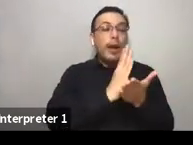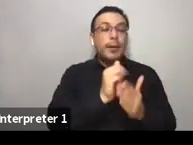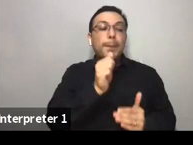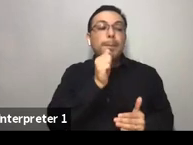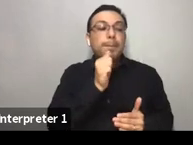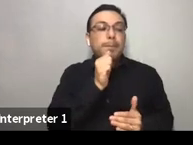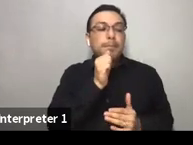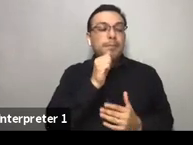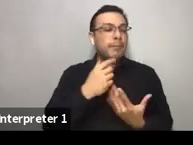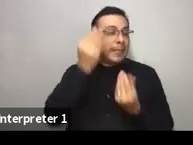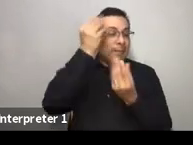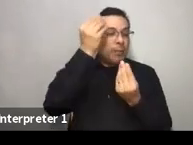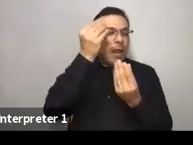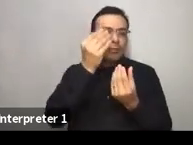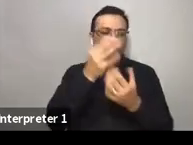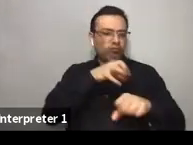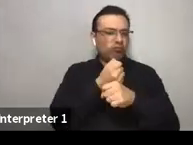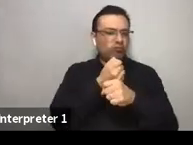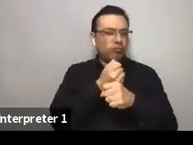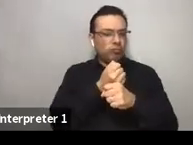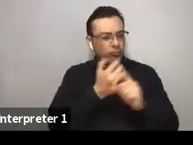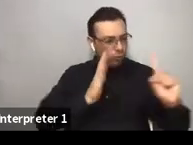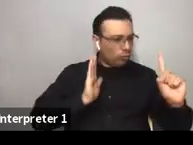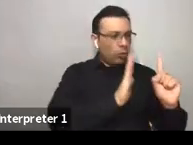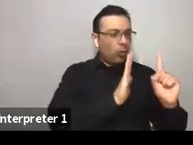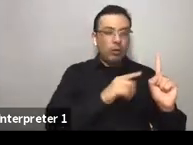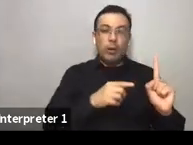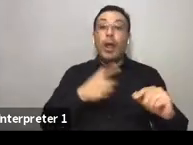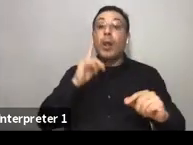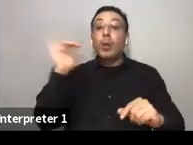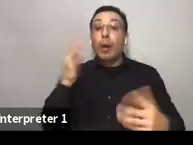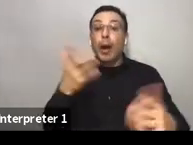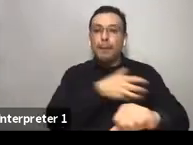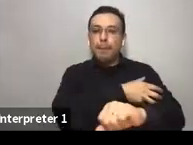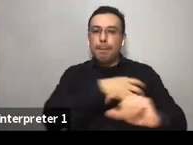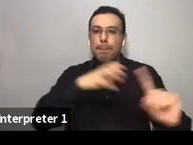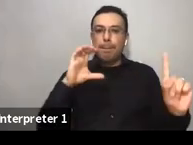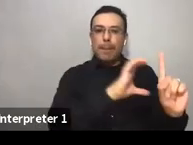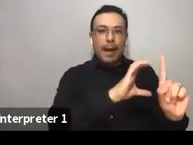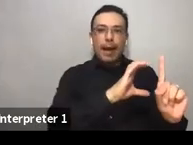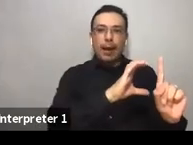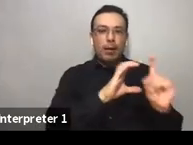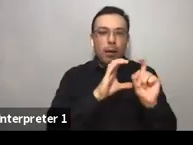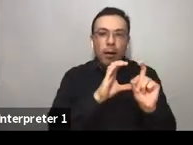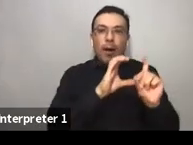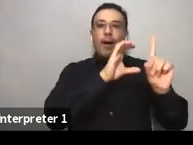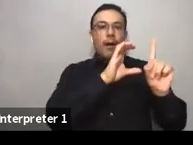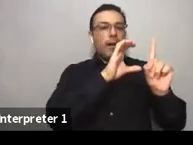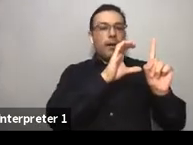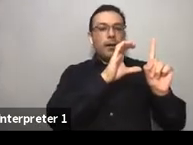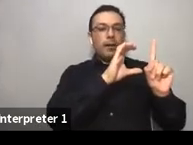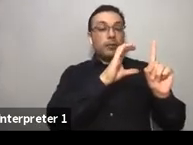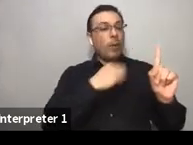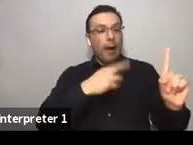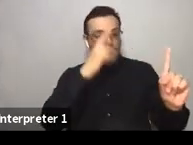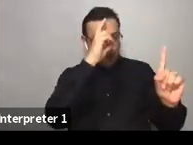create a relationship based on empowerment. And when you honor that right to privacy, you're also protecting and